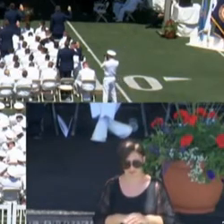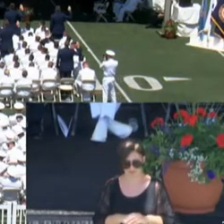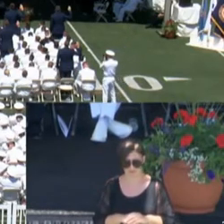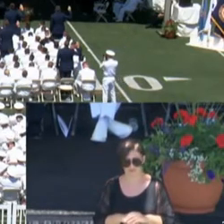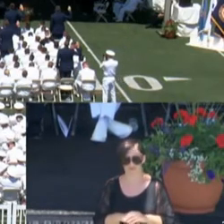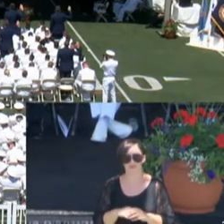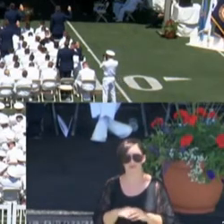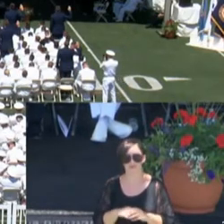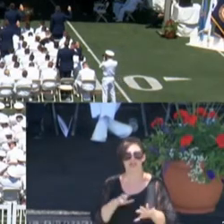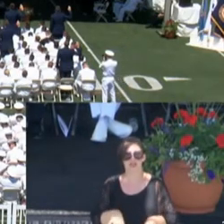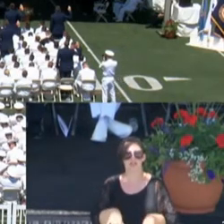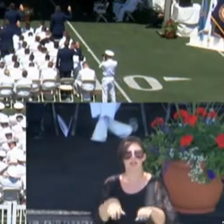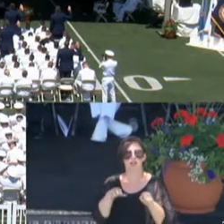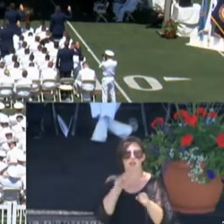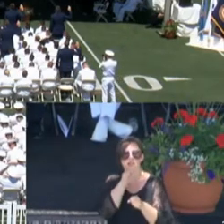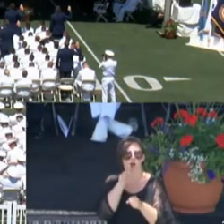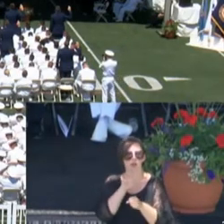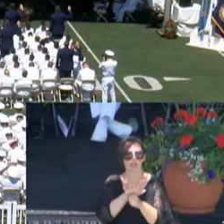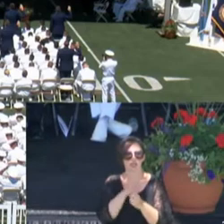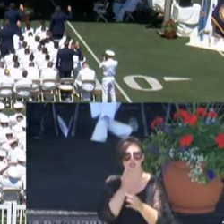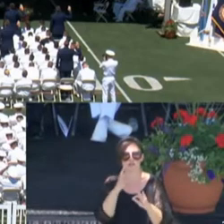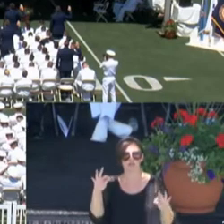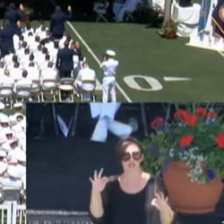that I take this obligation freely,